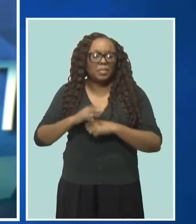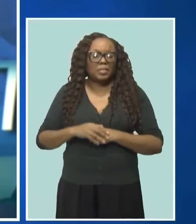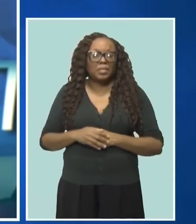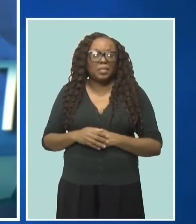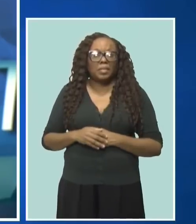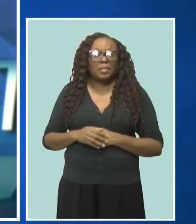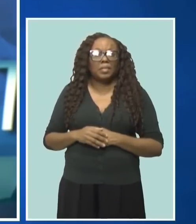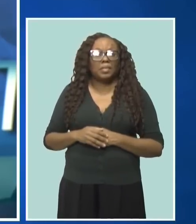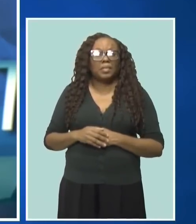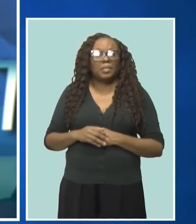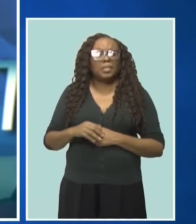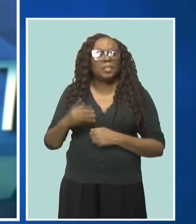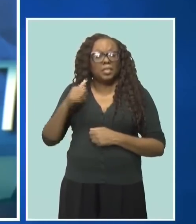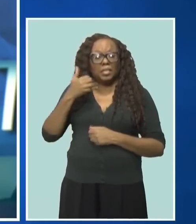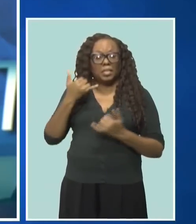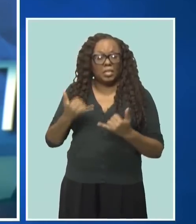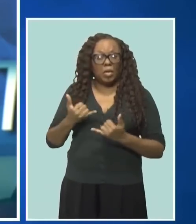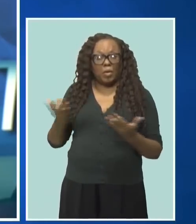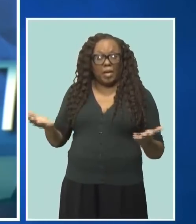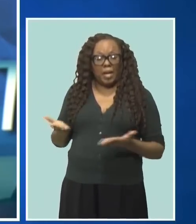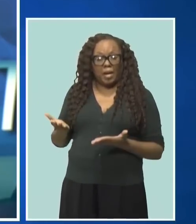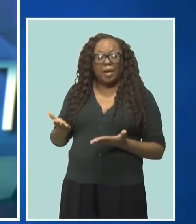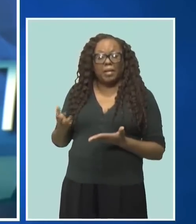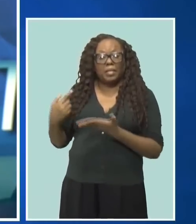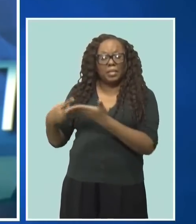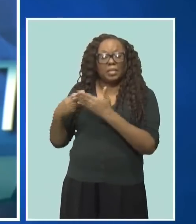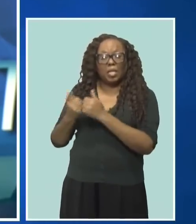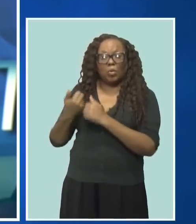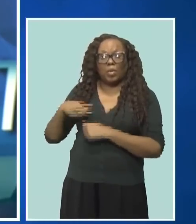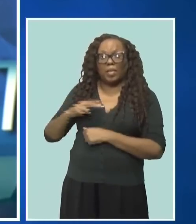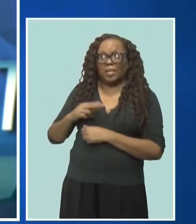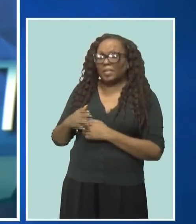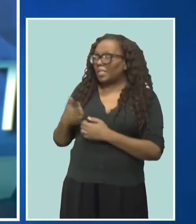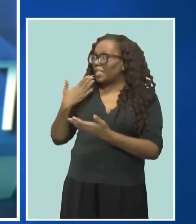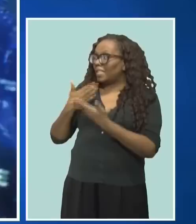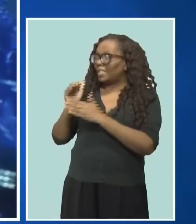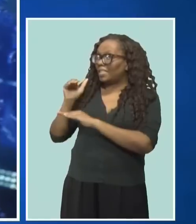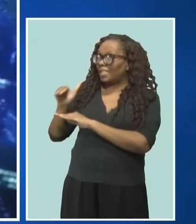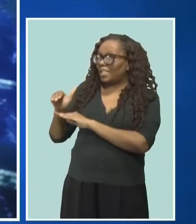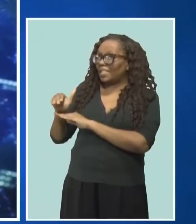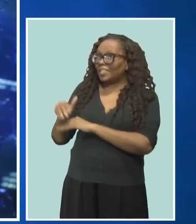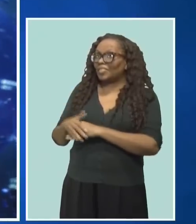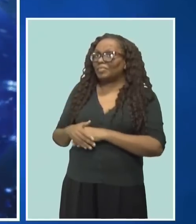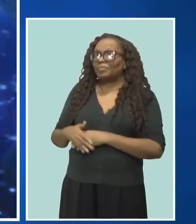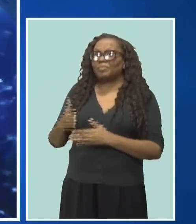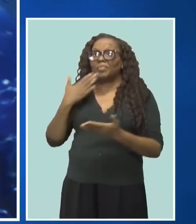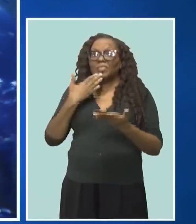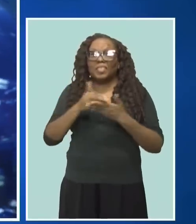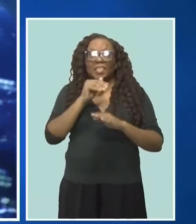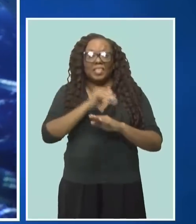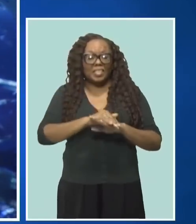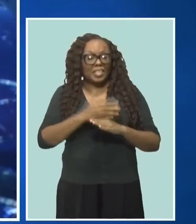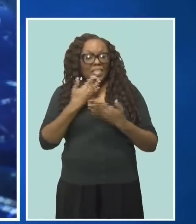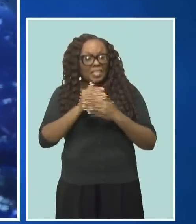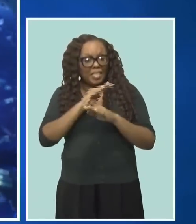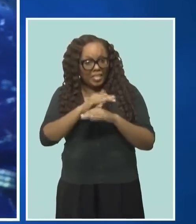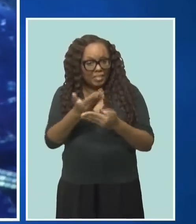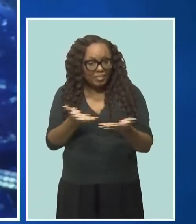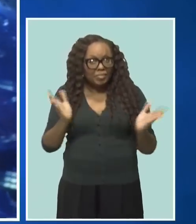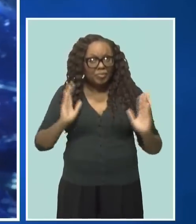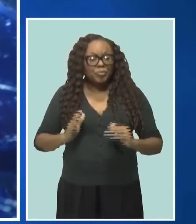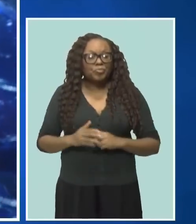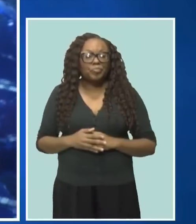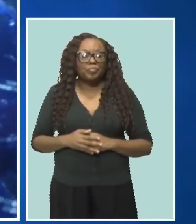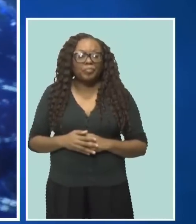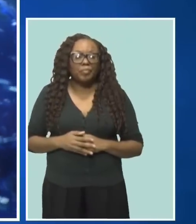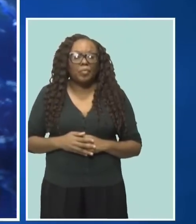landscape. Ms. Gale now joins us live to discuss the changes. Good night to you, Ms. Gale. Good night, Wendy, and good night, Barbados. Now,